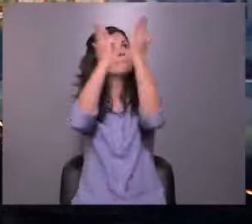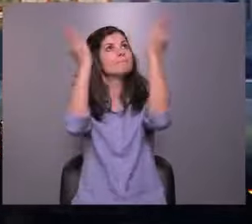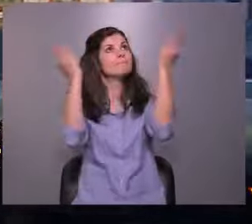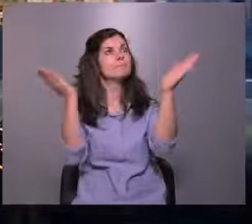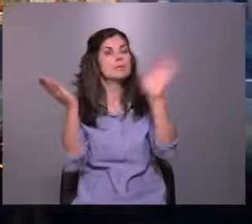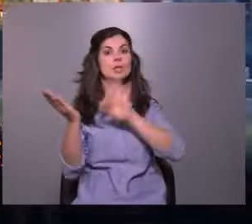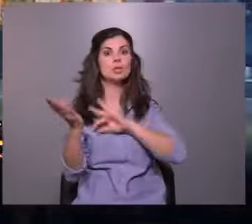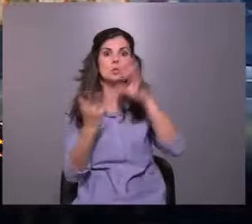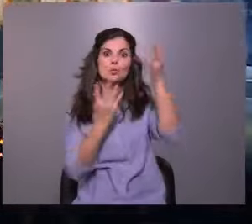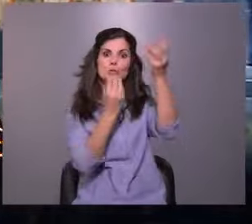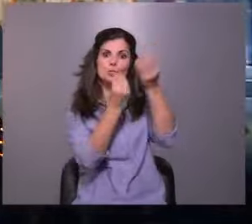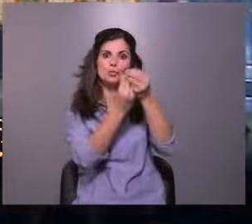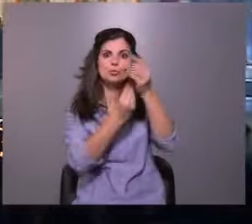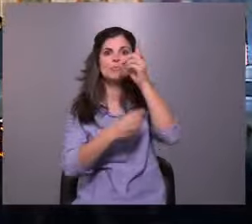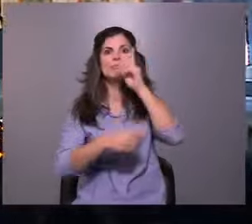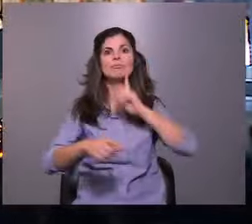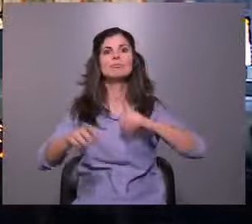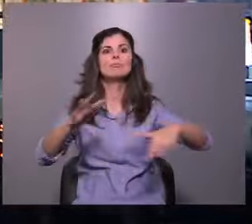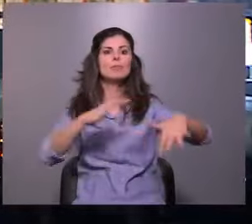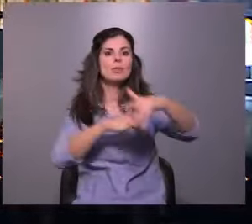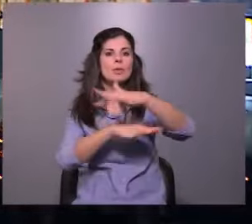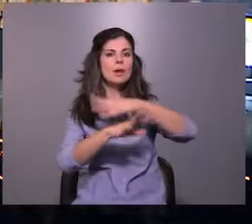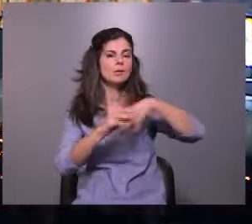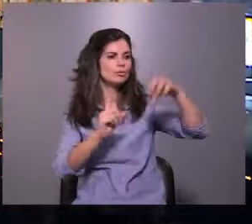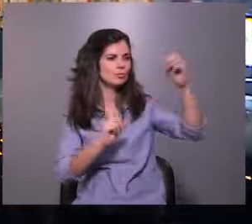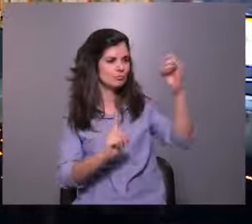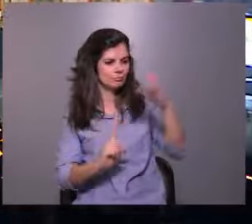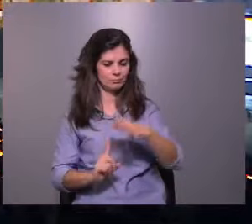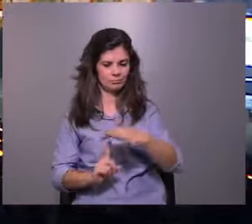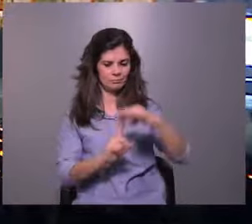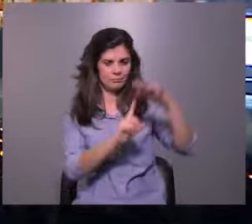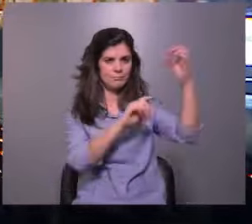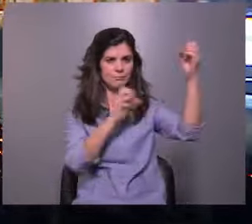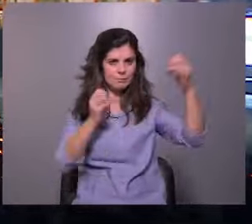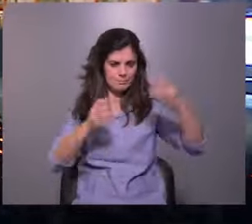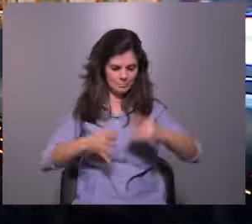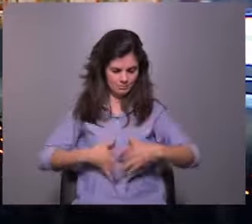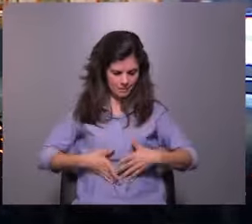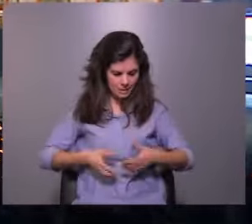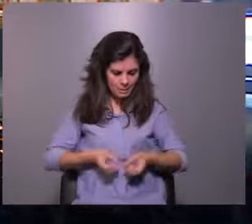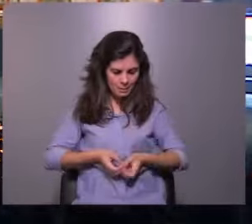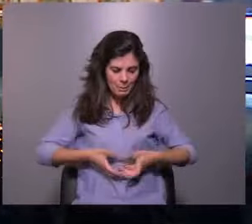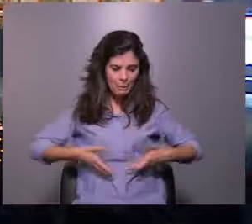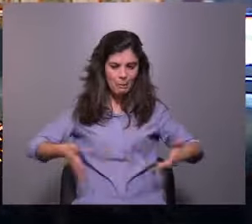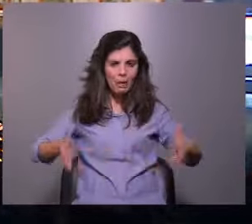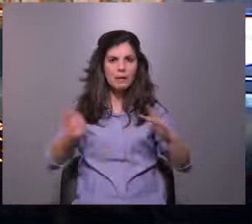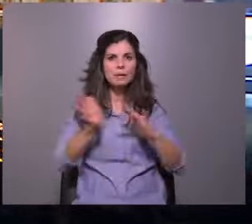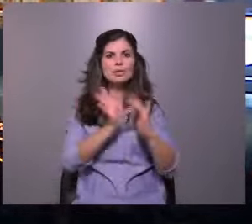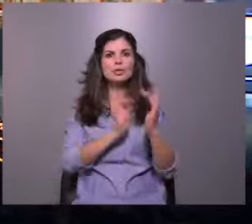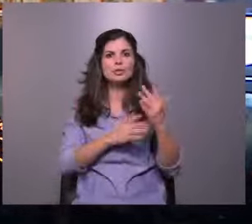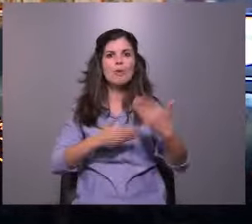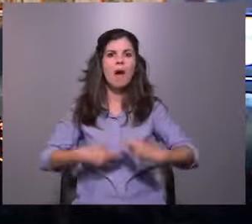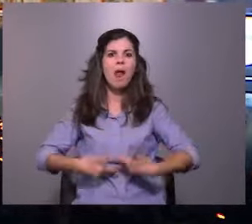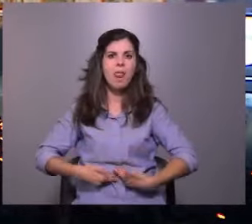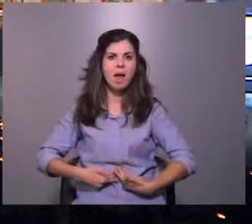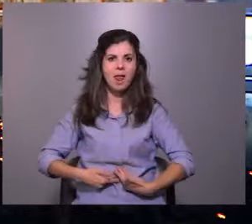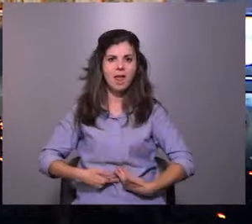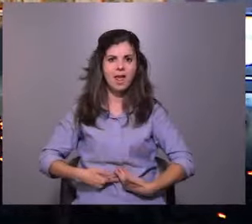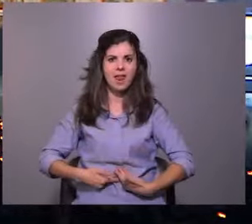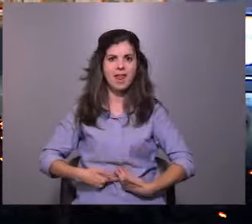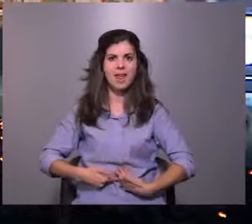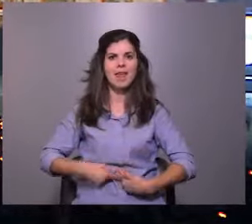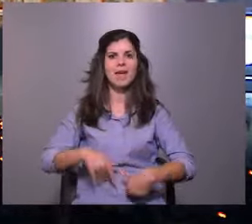women, and blessed is the fruit of thy womb, Jesus.